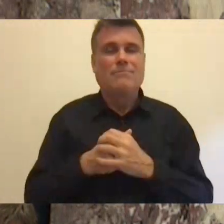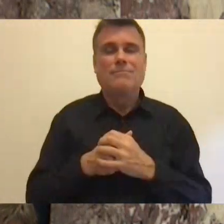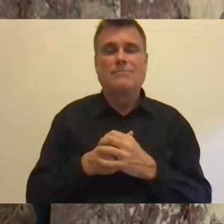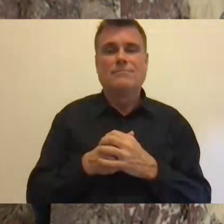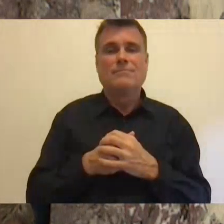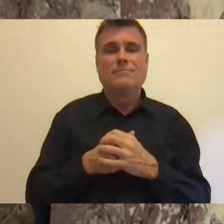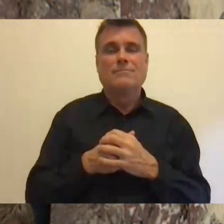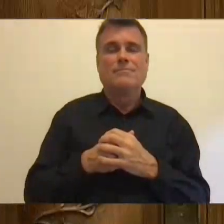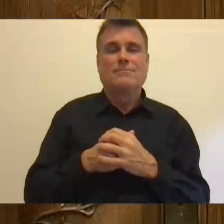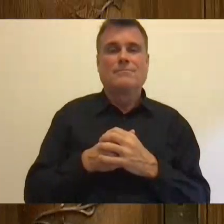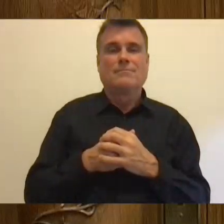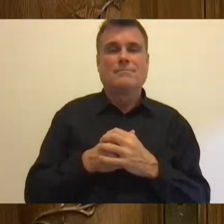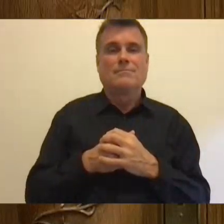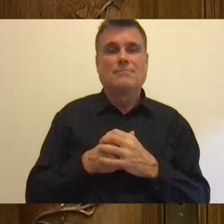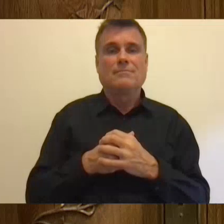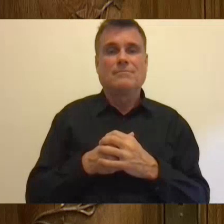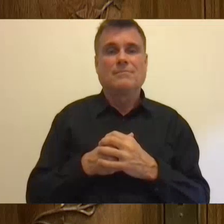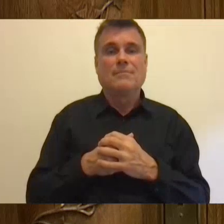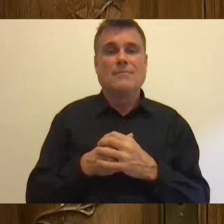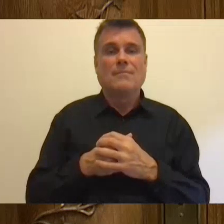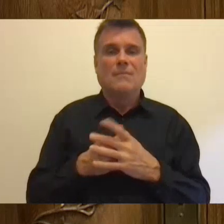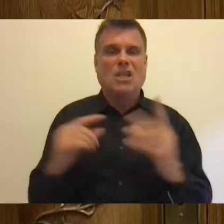Members.